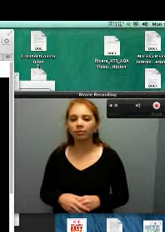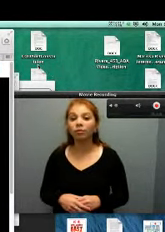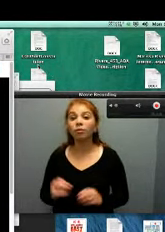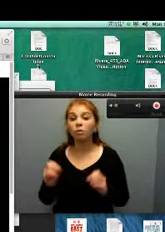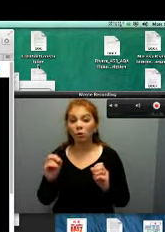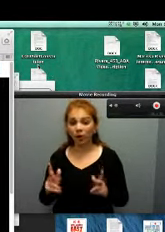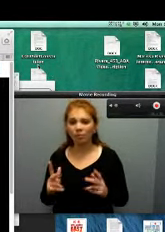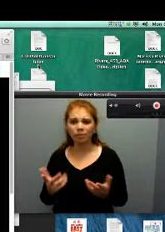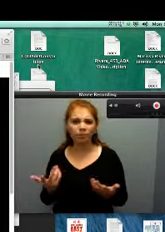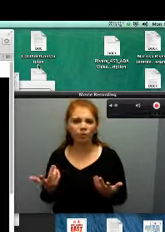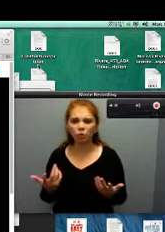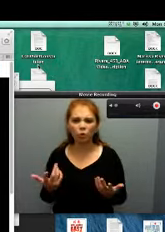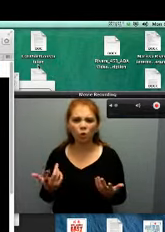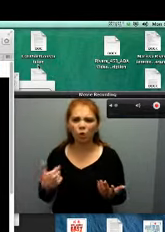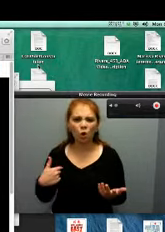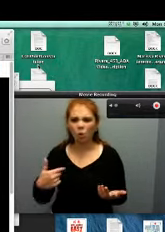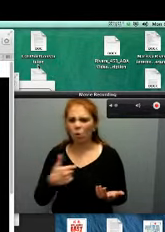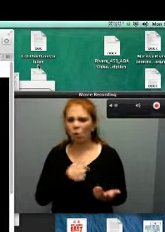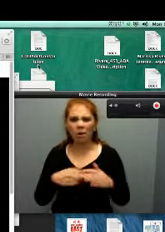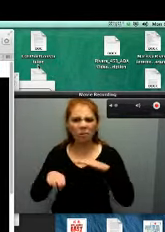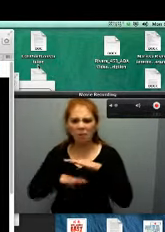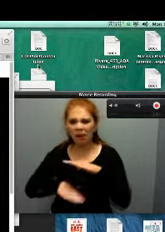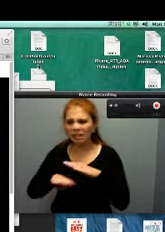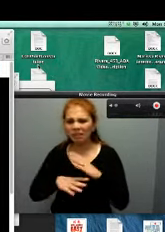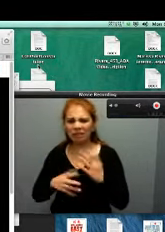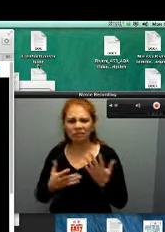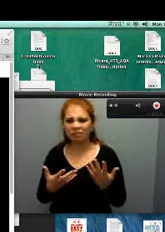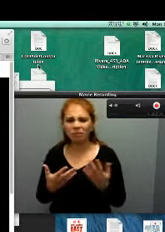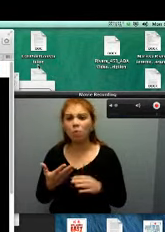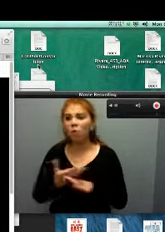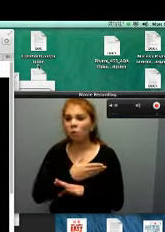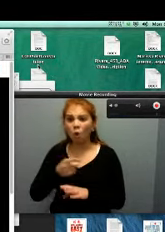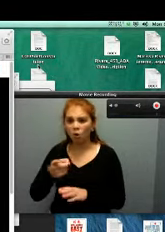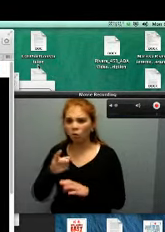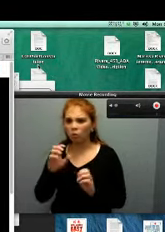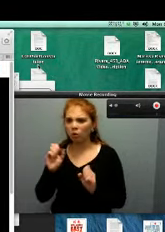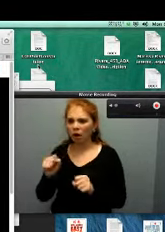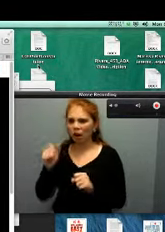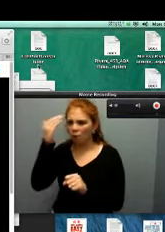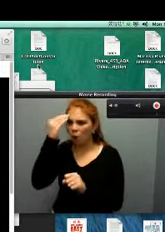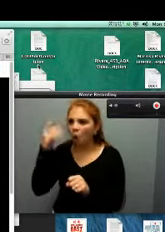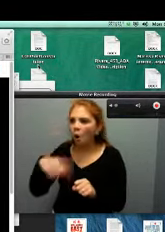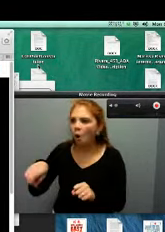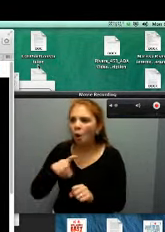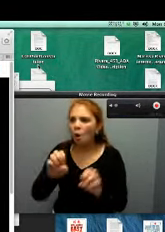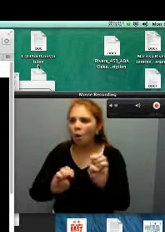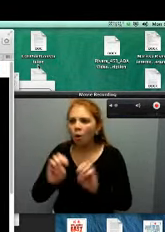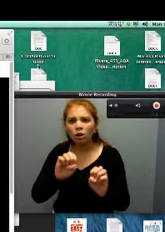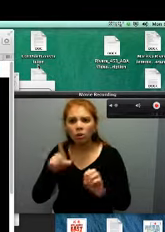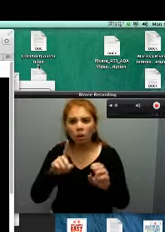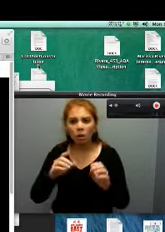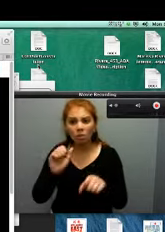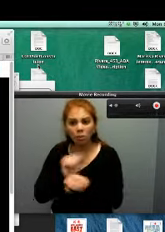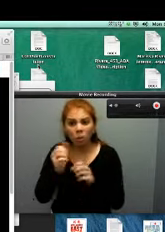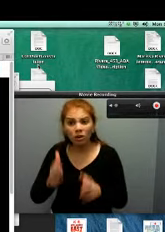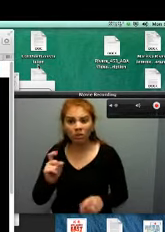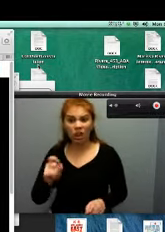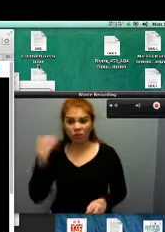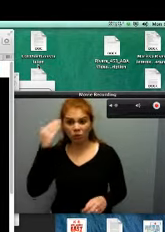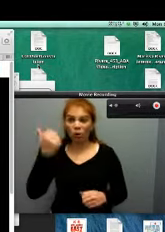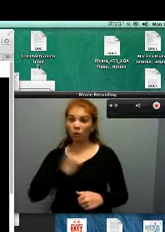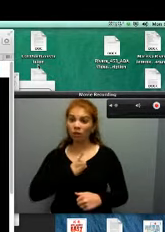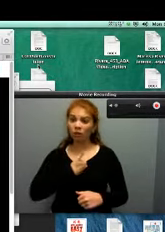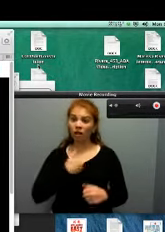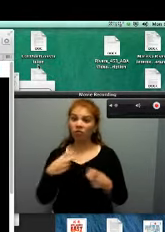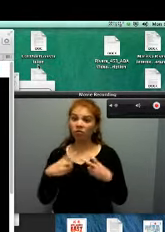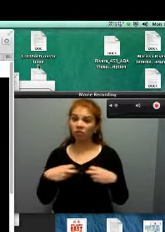Okay, we're basically, before you can know your employees, you have to know yourself.